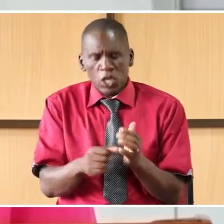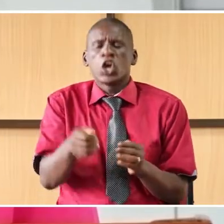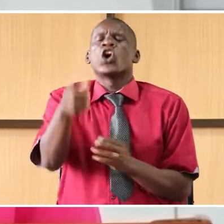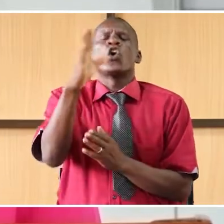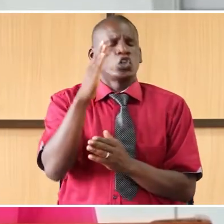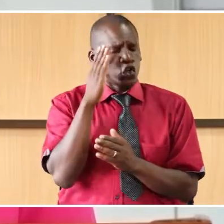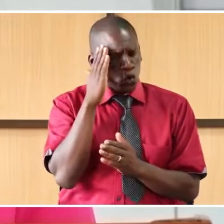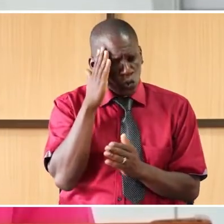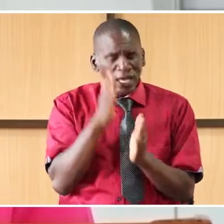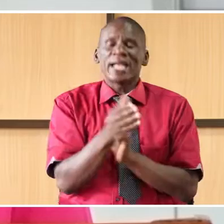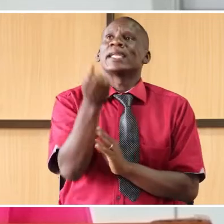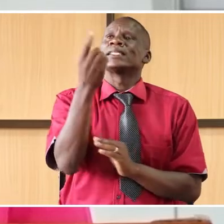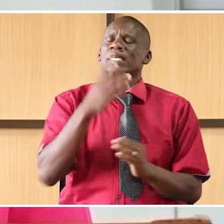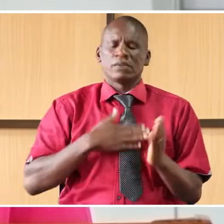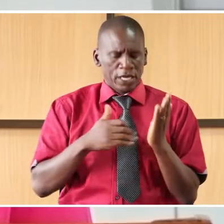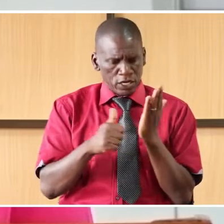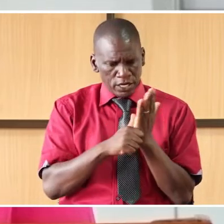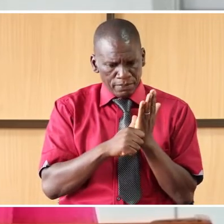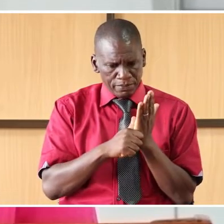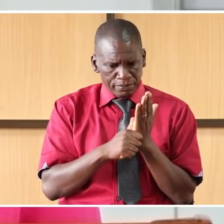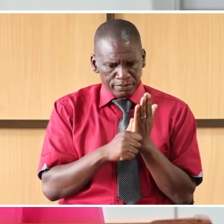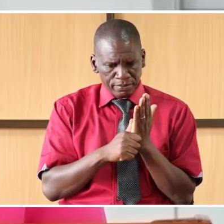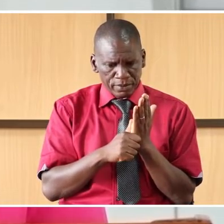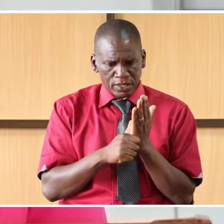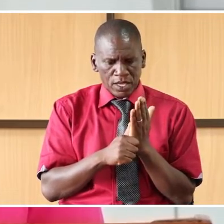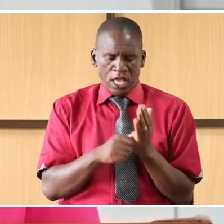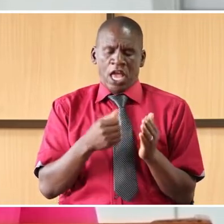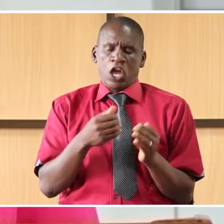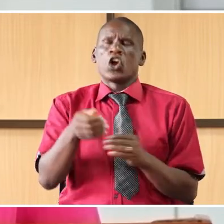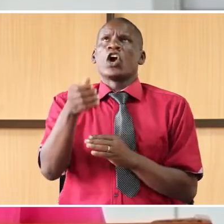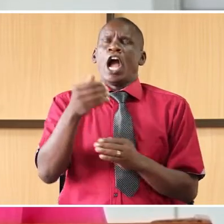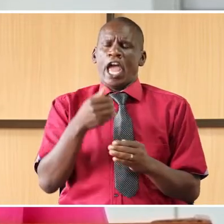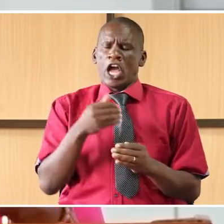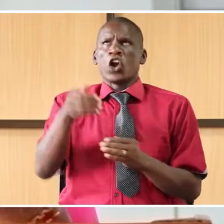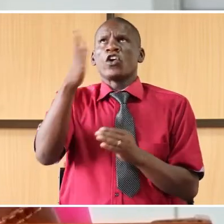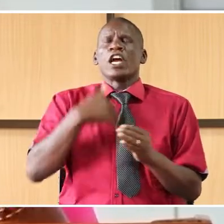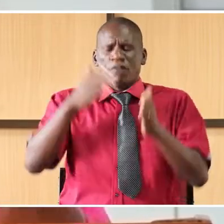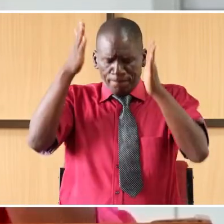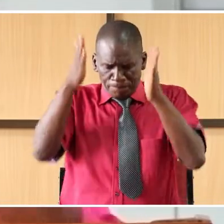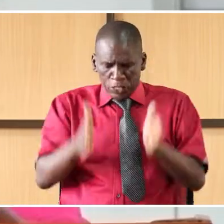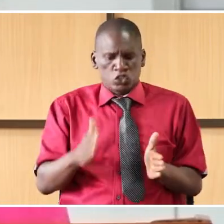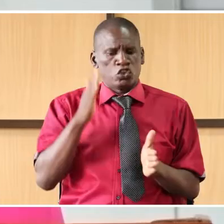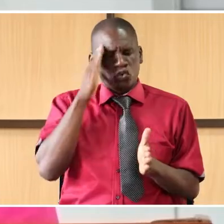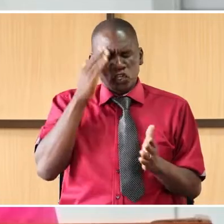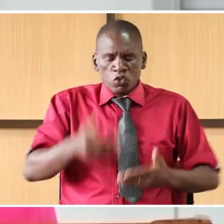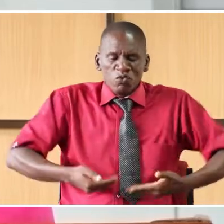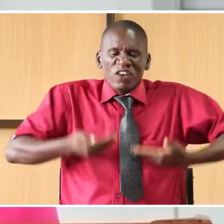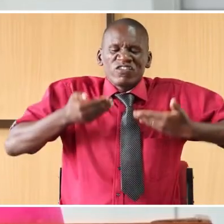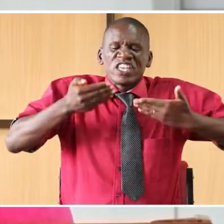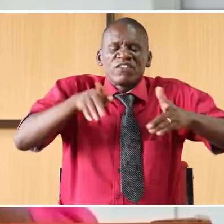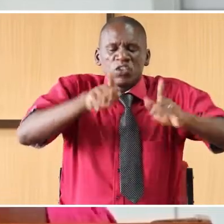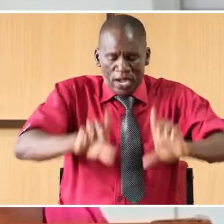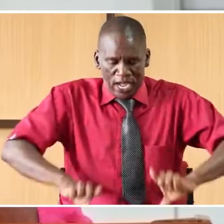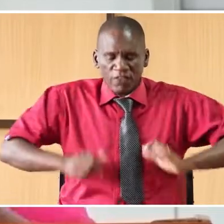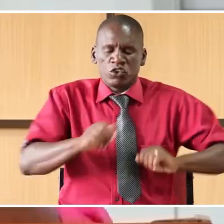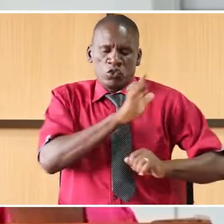and understands my name, has a personal knowledge. You have given your life to the Lord.